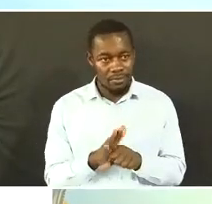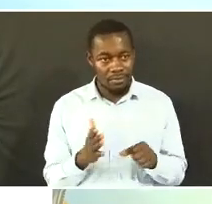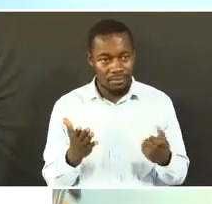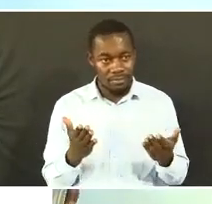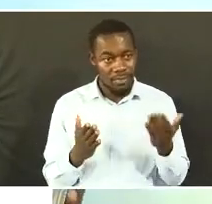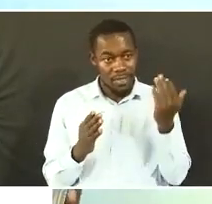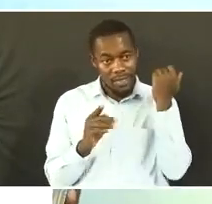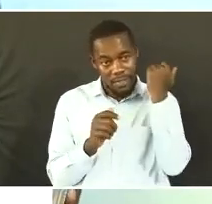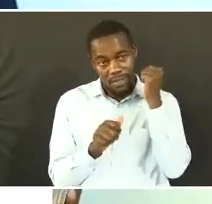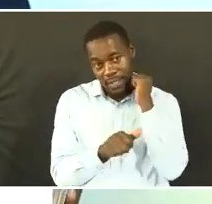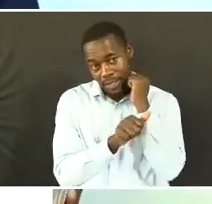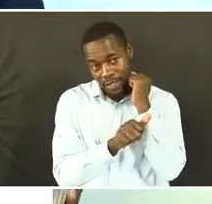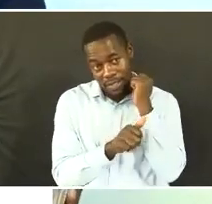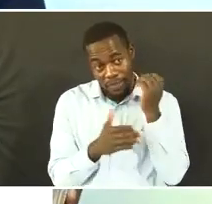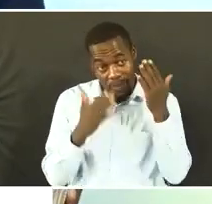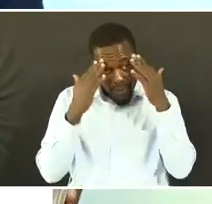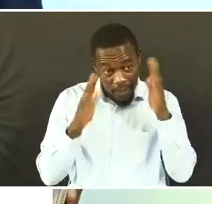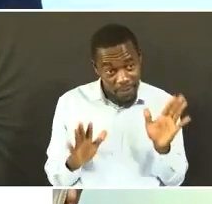way."